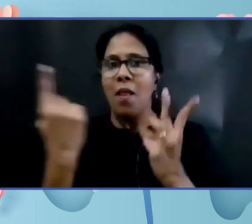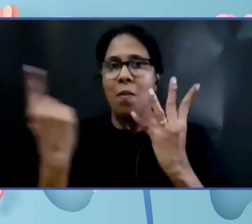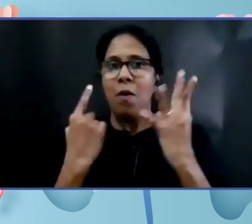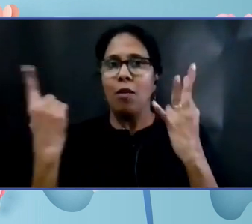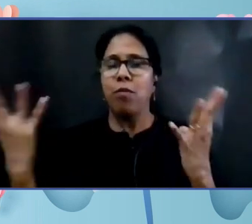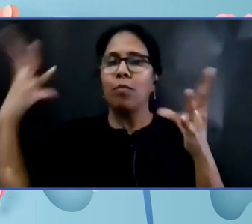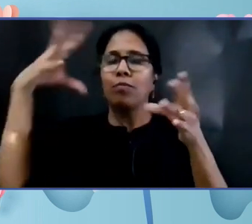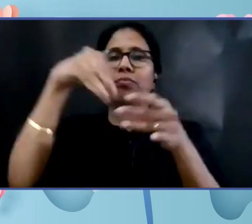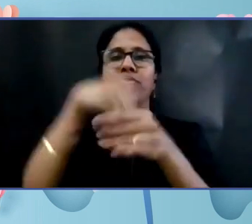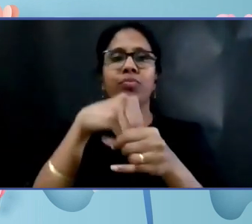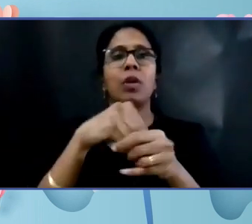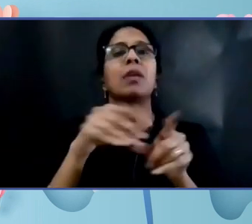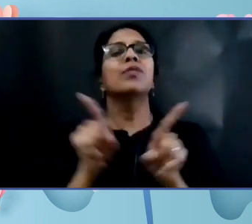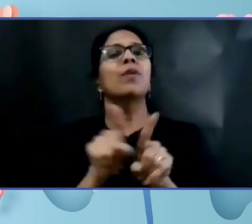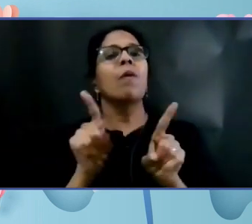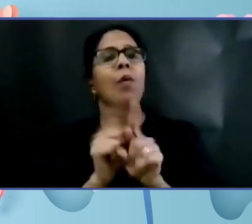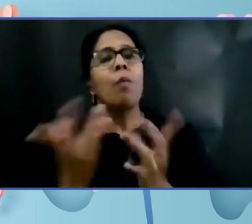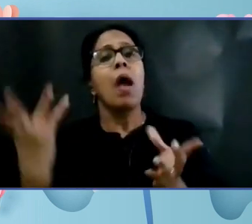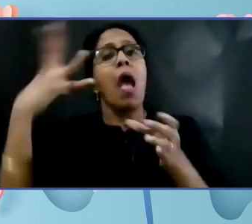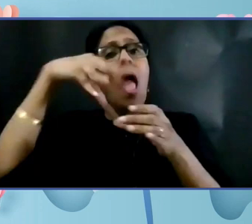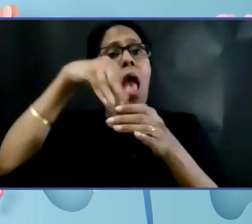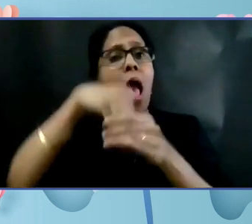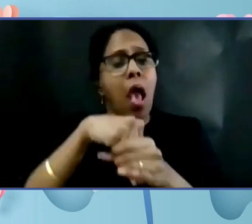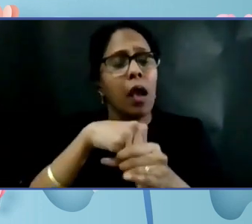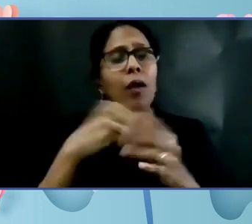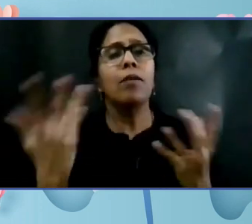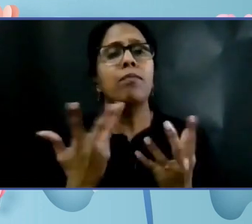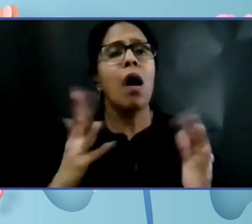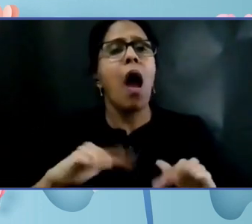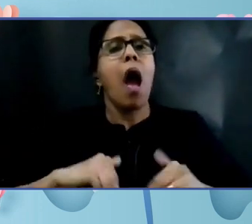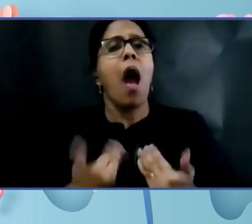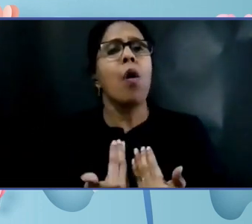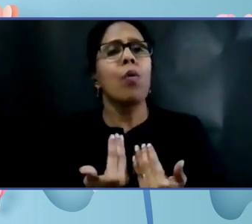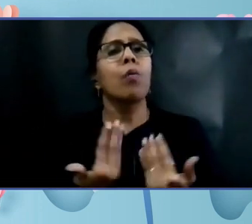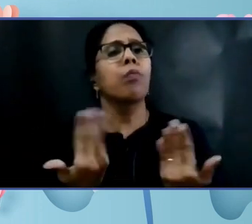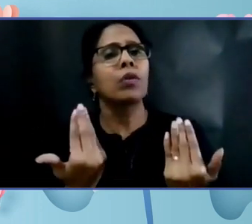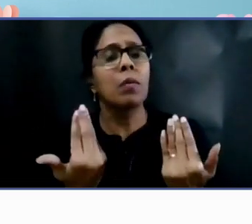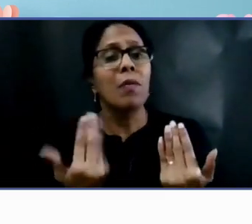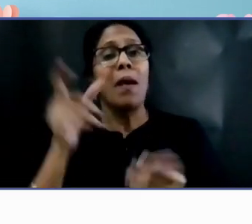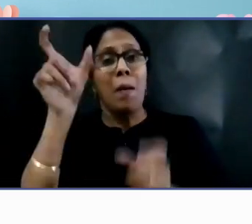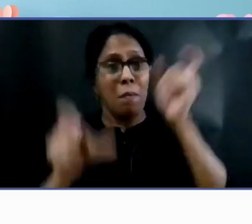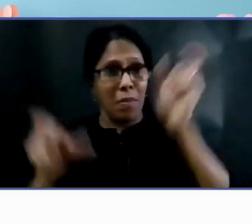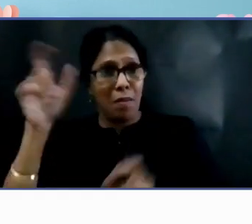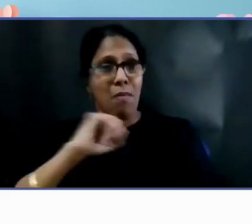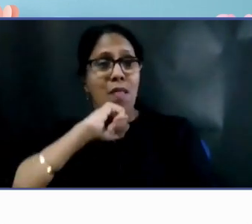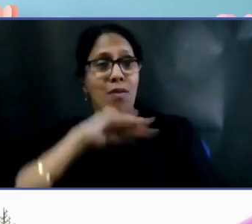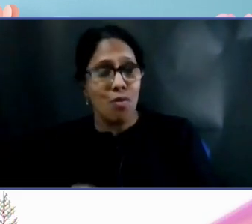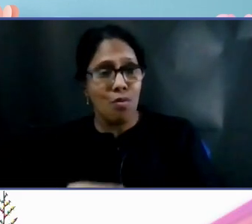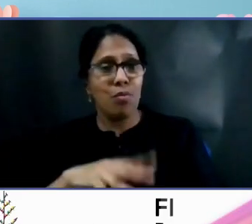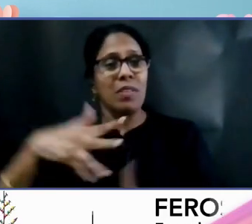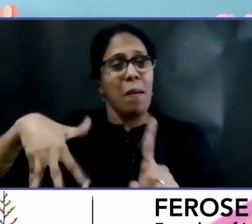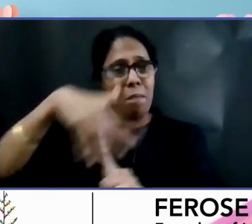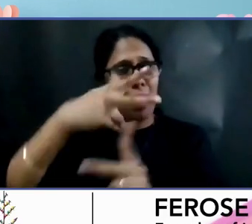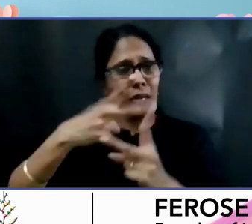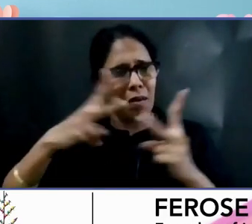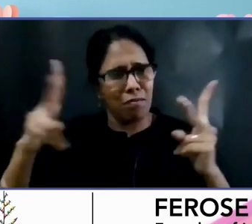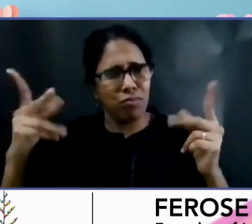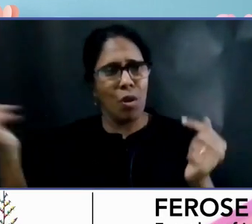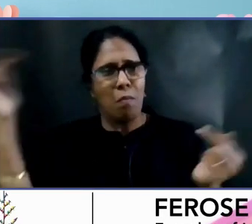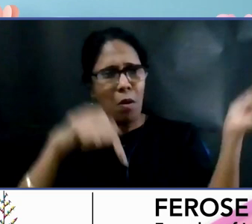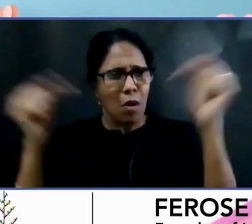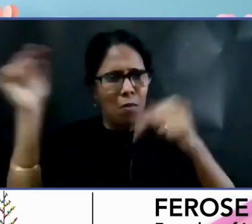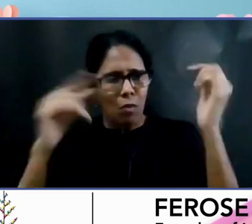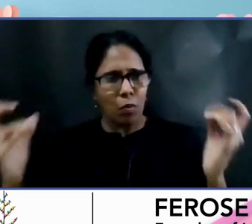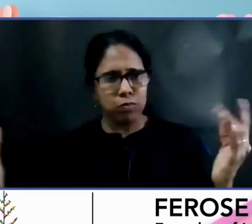can only happen when our youth from different backgrounds come together and drive change. It doesn't end with the